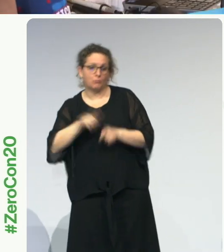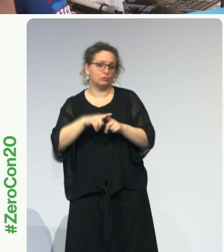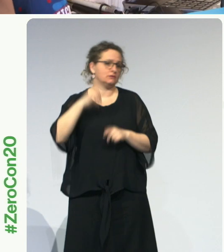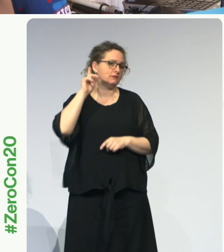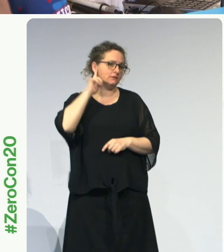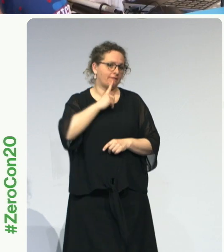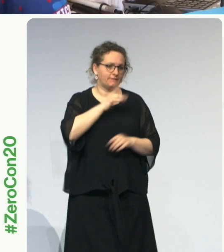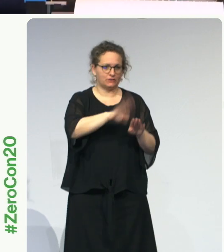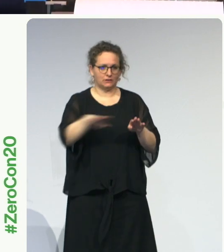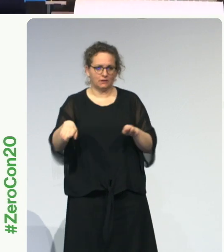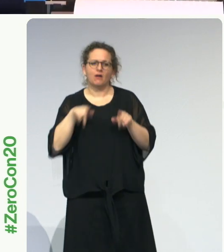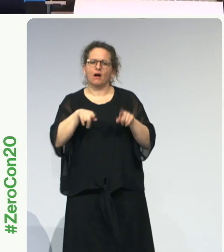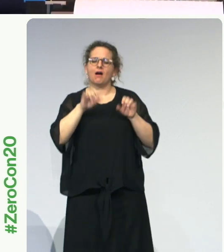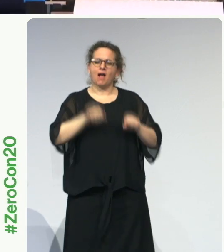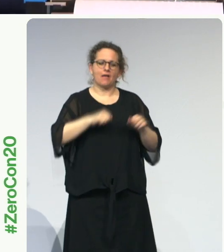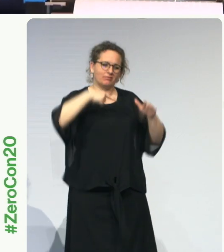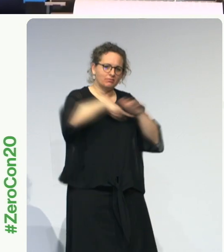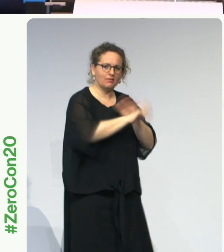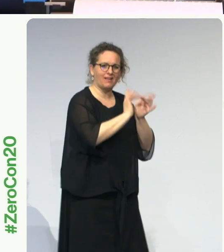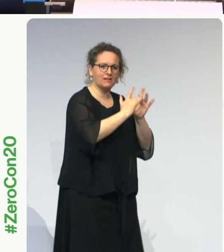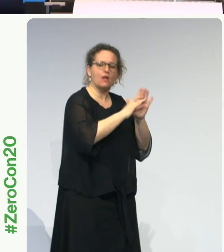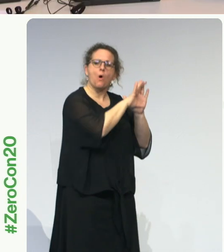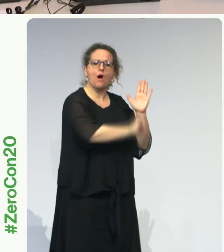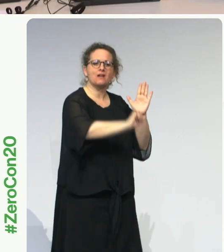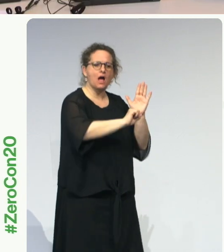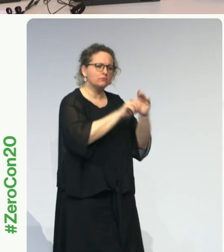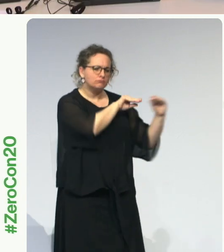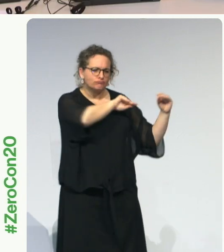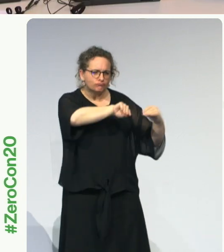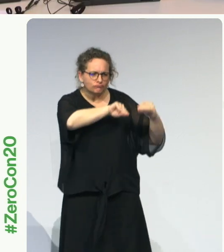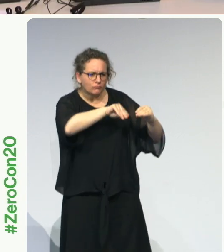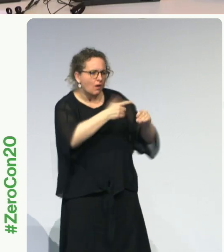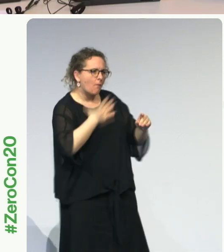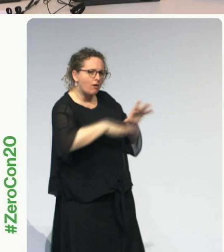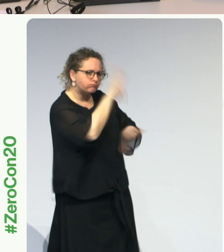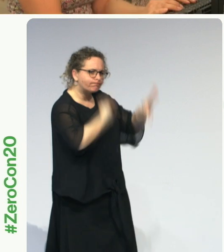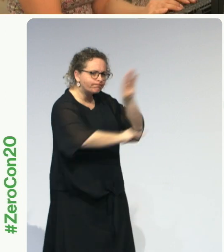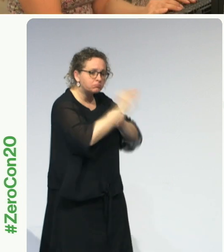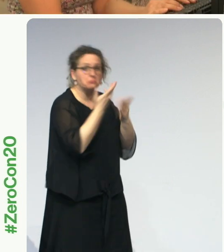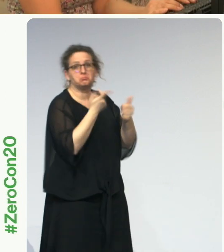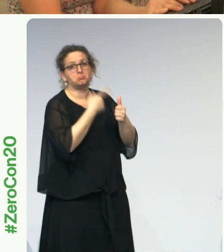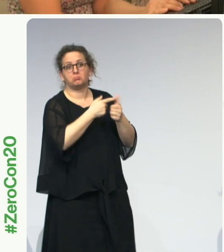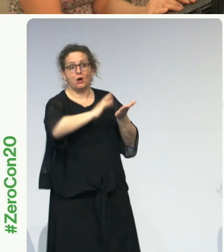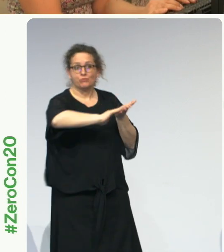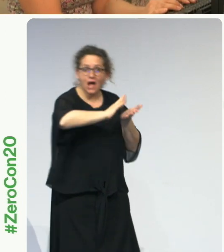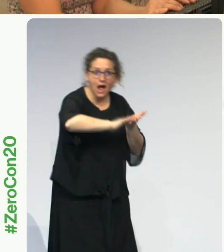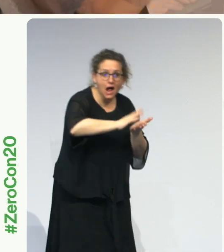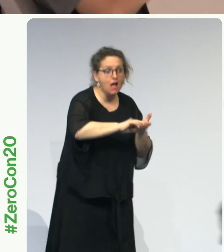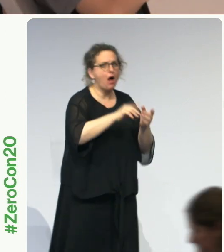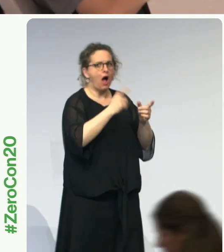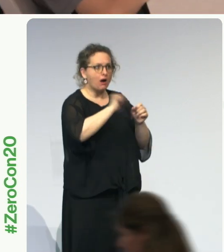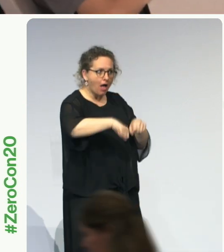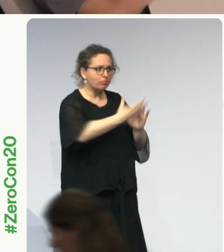course targeted at sighted people who want to learn Unified English Braille Code. Target groups are educators,